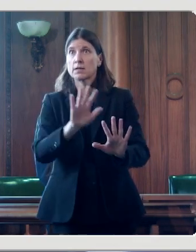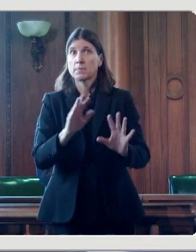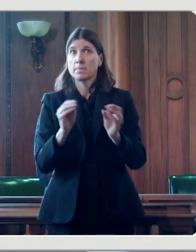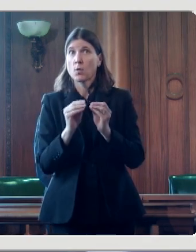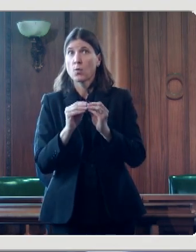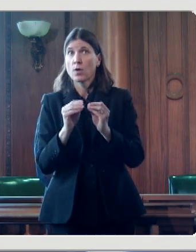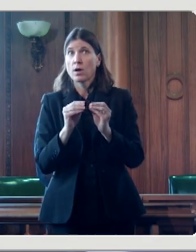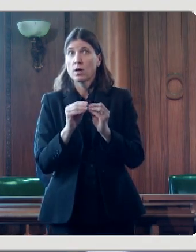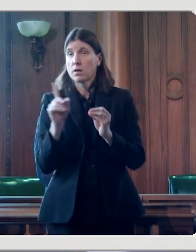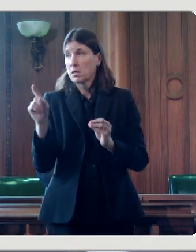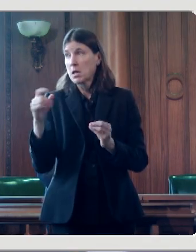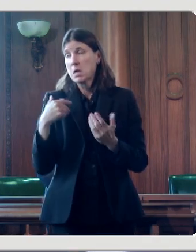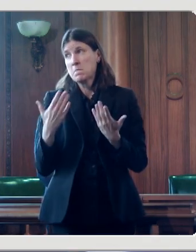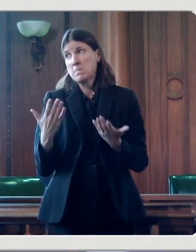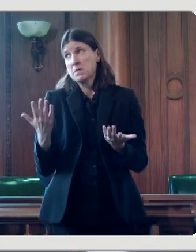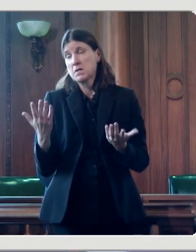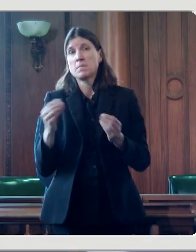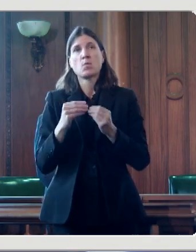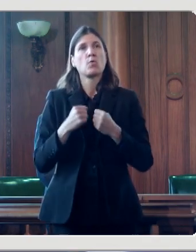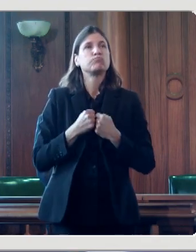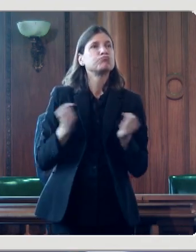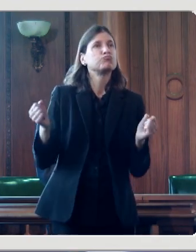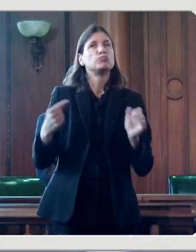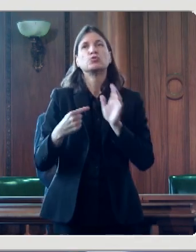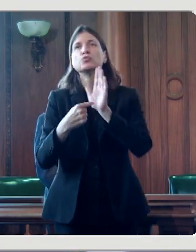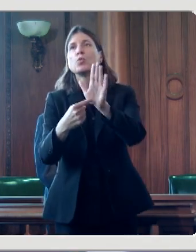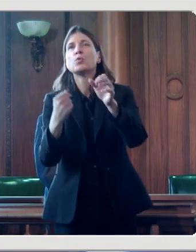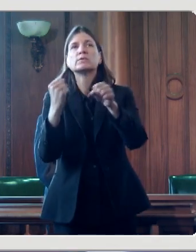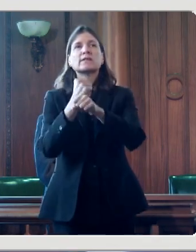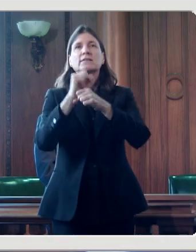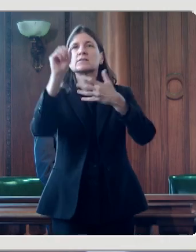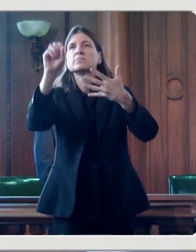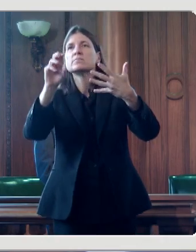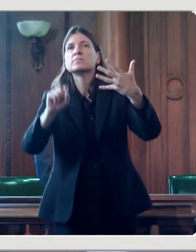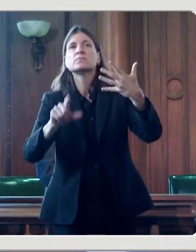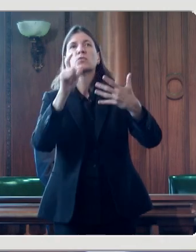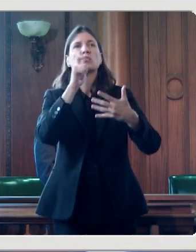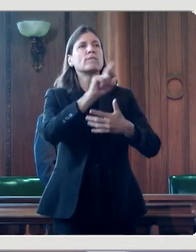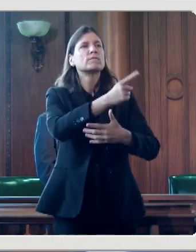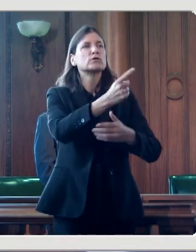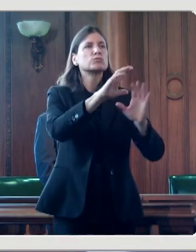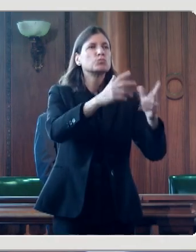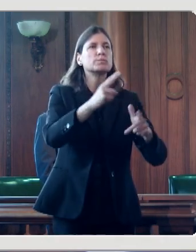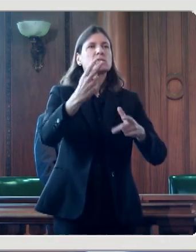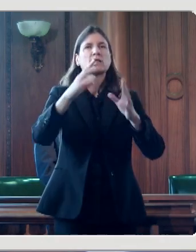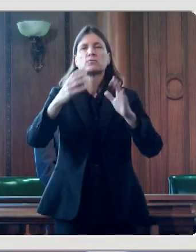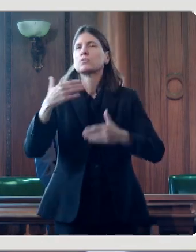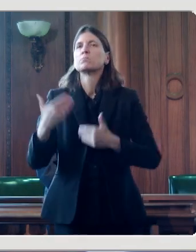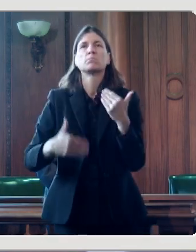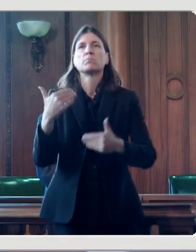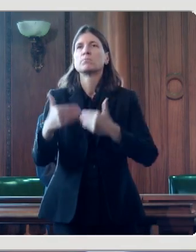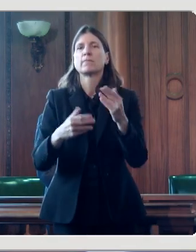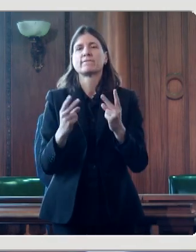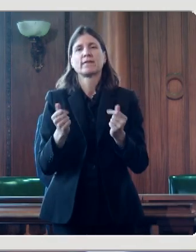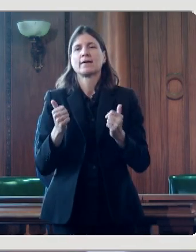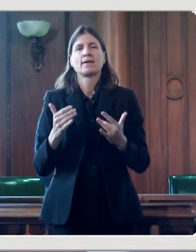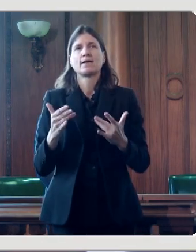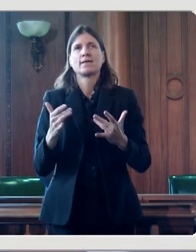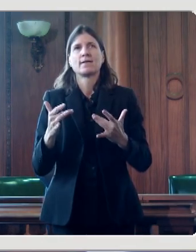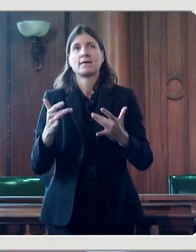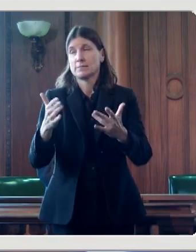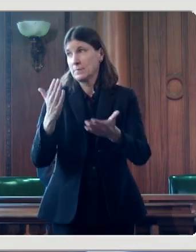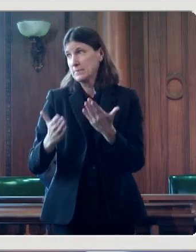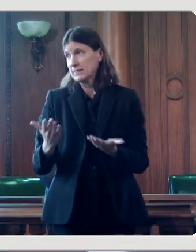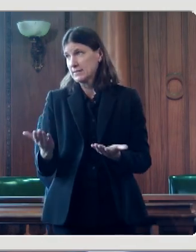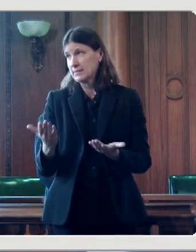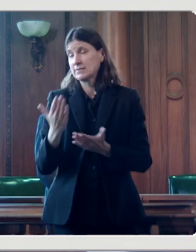hospitals, and a real encouragement to deliver vaccines to as many people as possible, including those outside of the four walls of the hospital. That